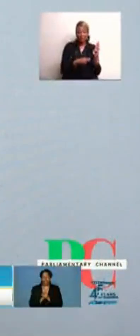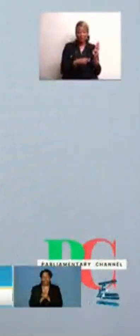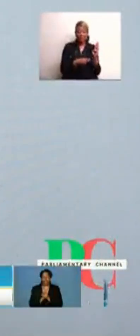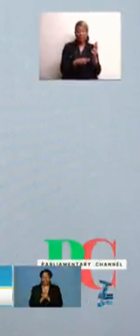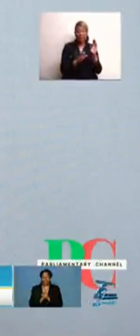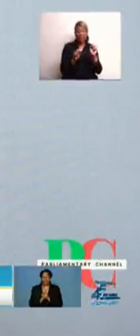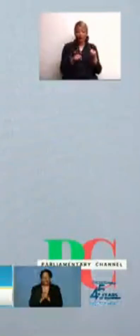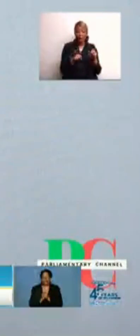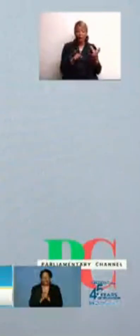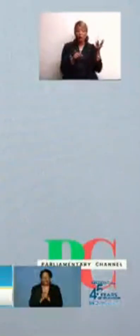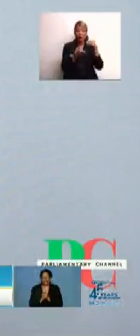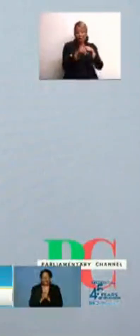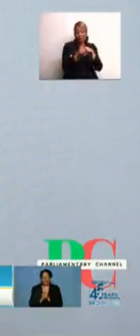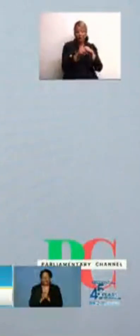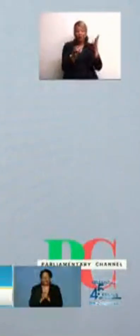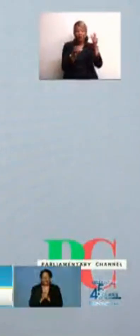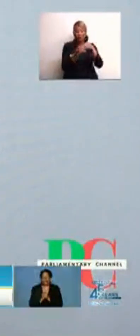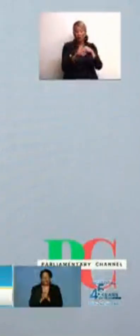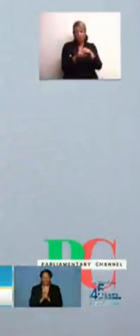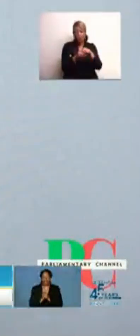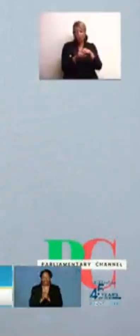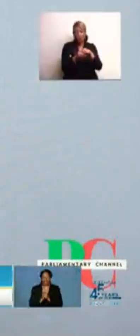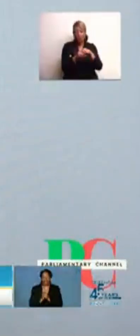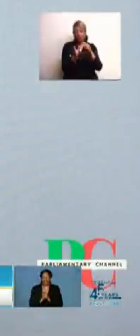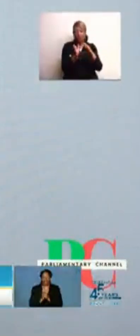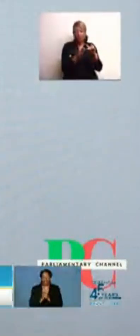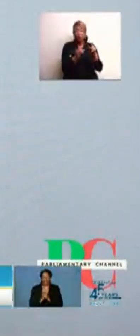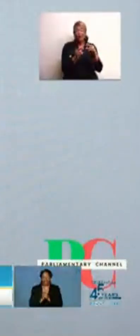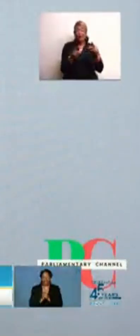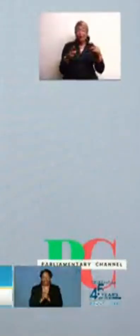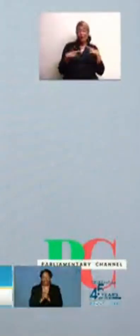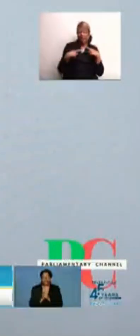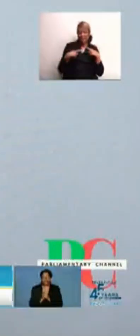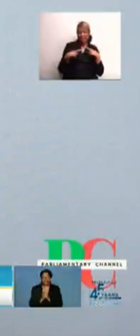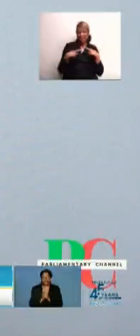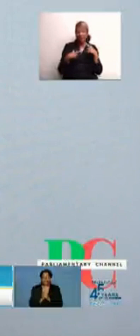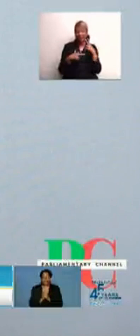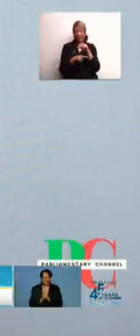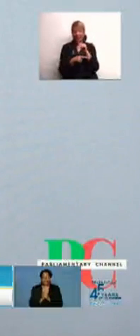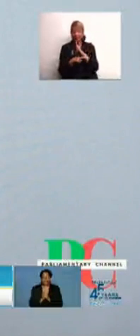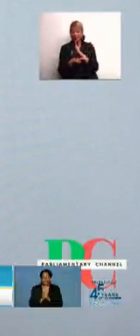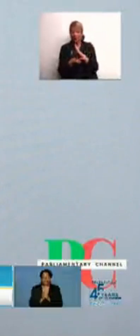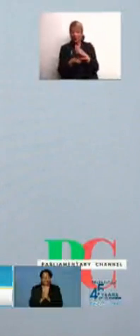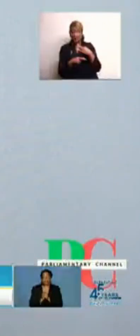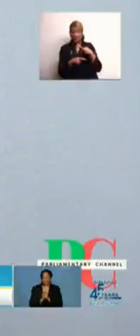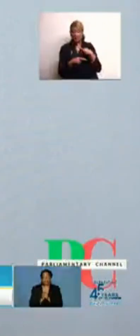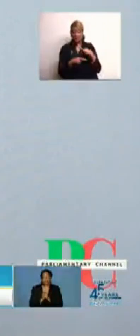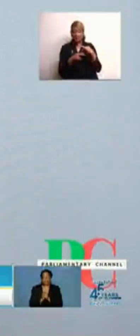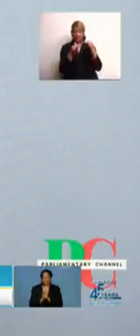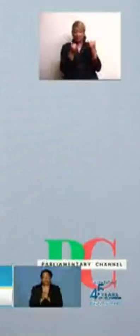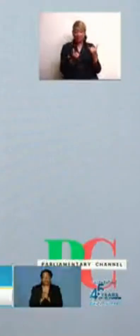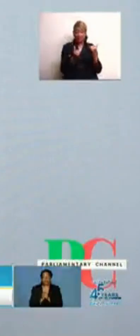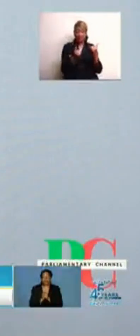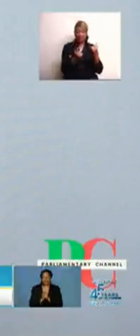to opt into this contributory pension plan so that when they retire, they will receive NIB benefits, the existing